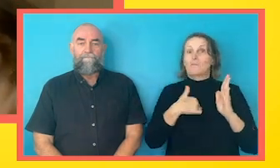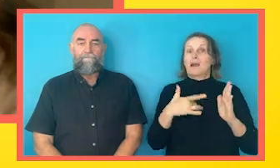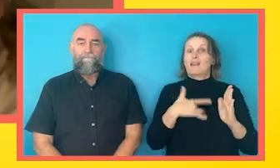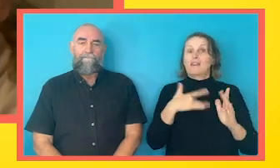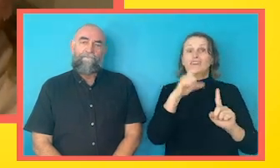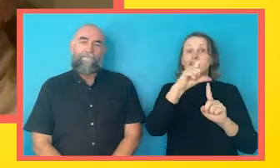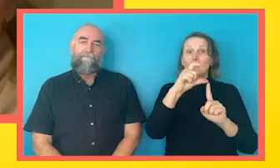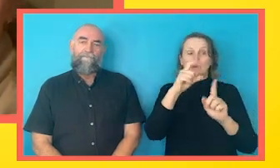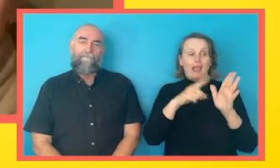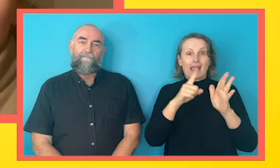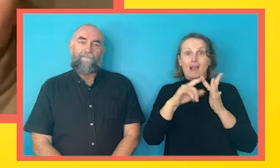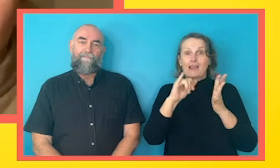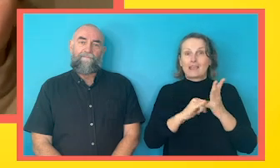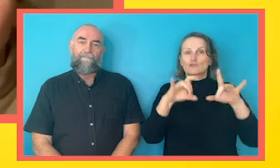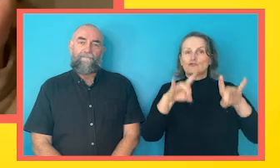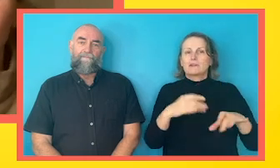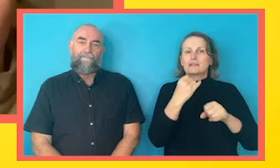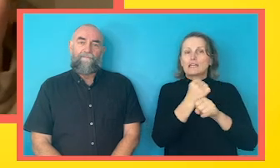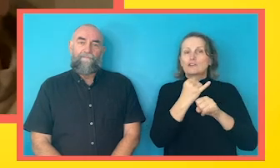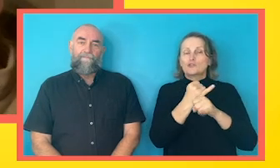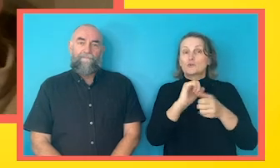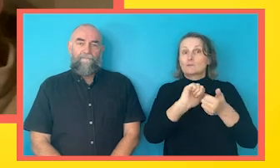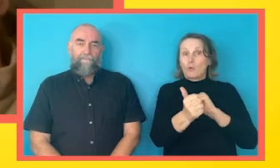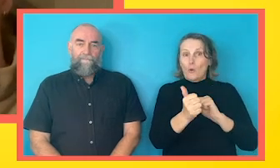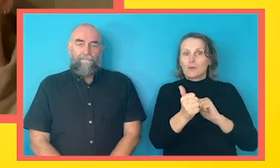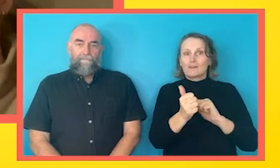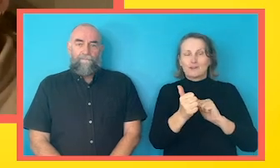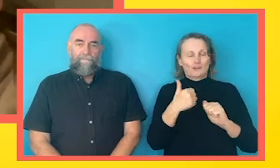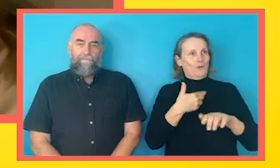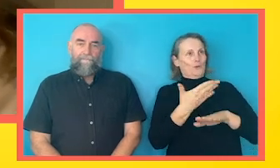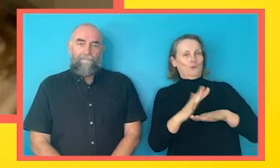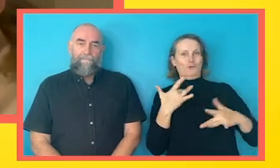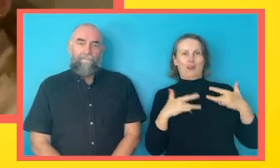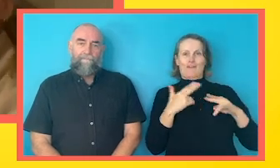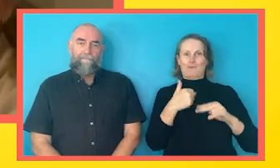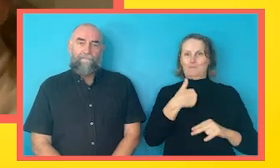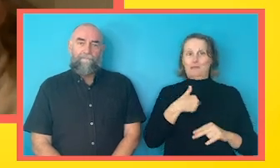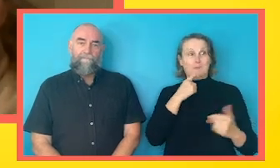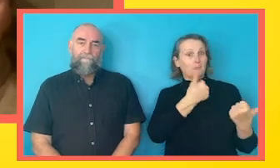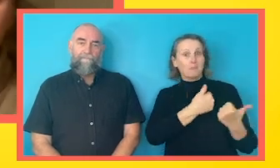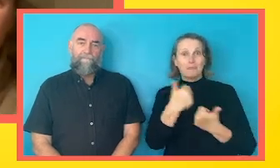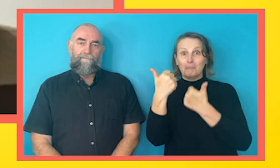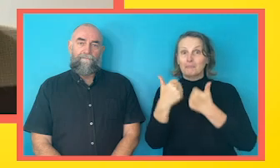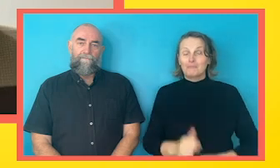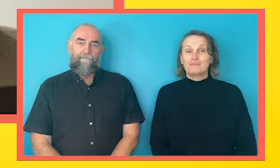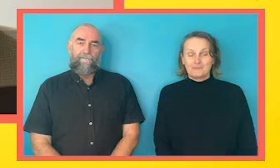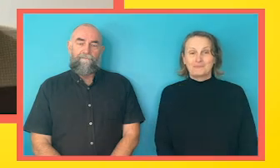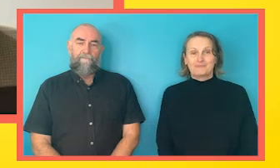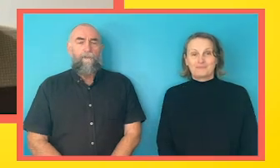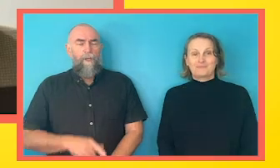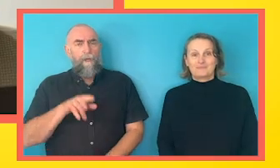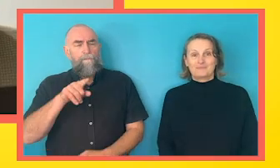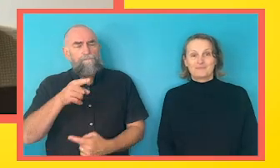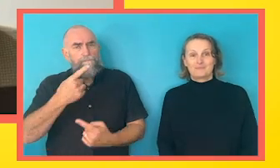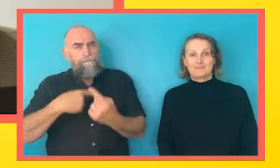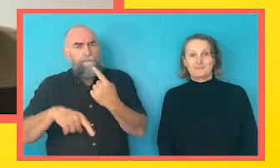and that's where I train as well here in Canberra. So adjusting to a very new life, but it's all going very well. You're saying